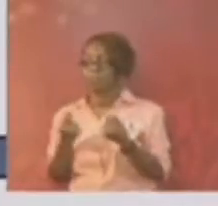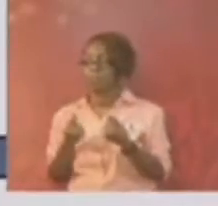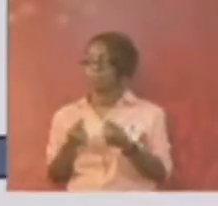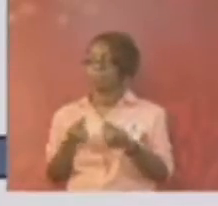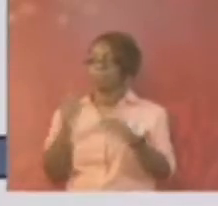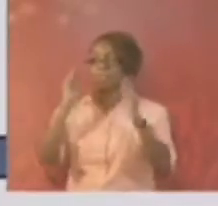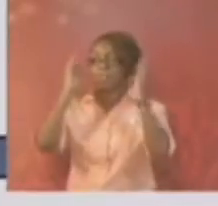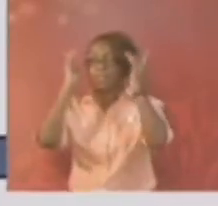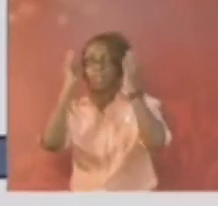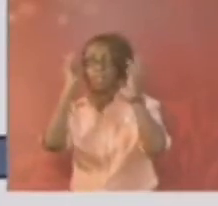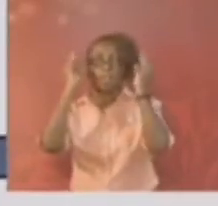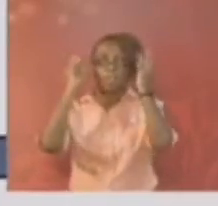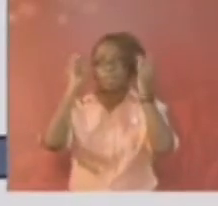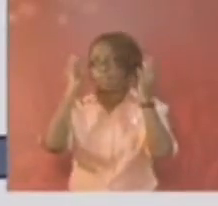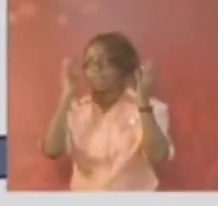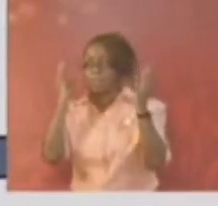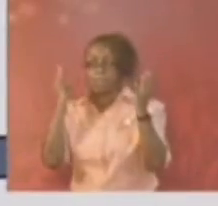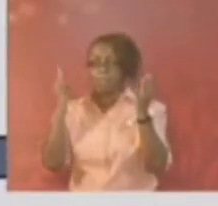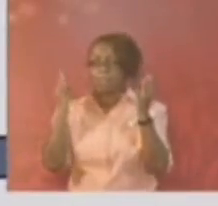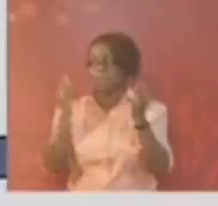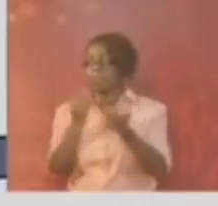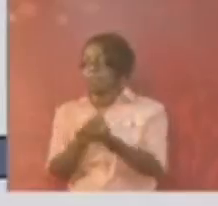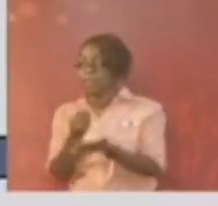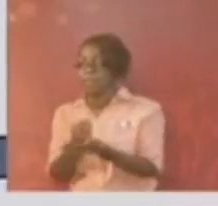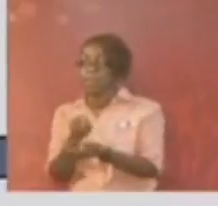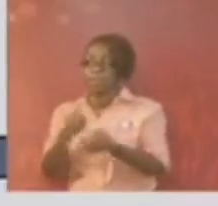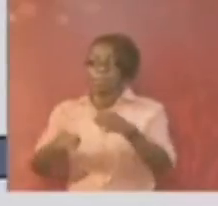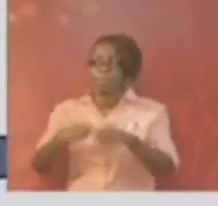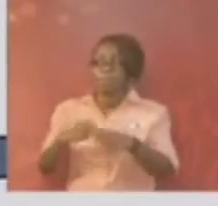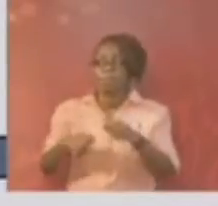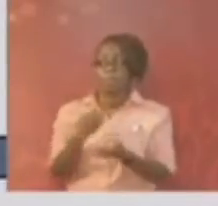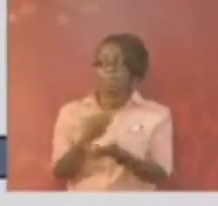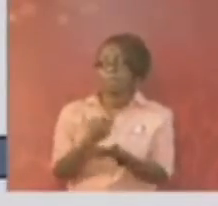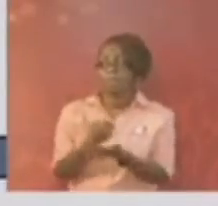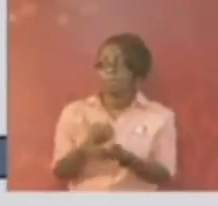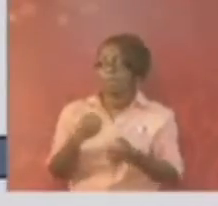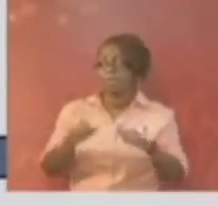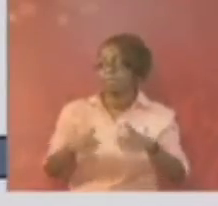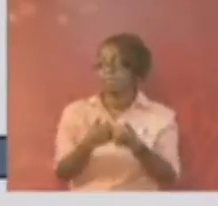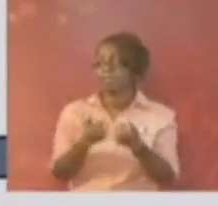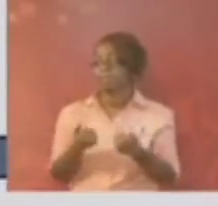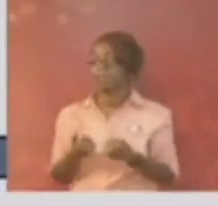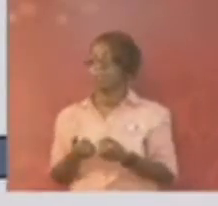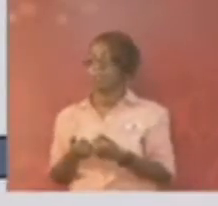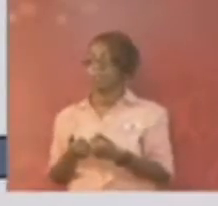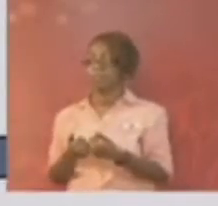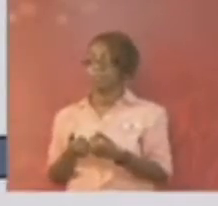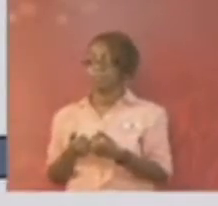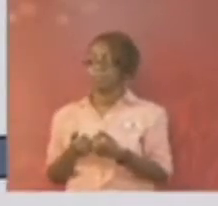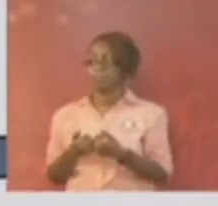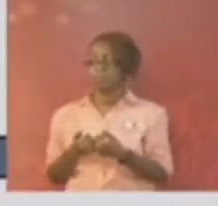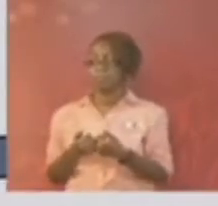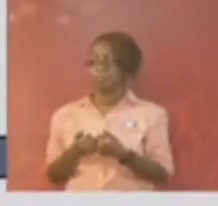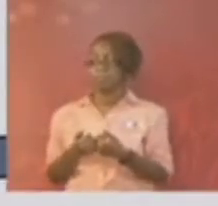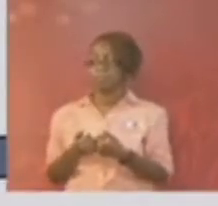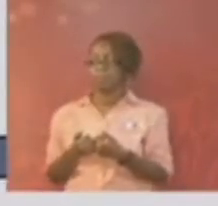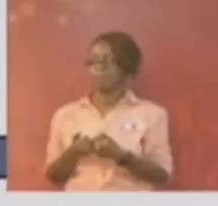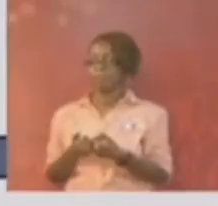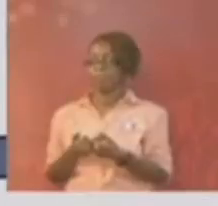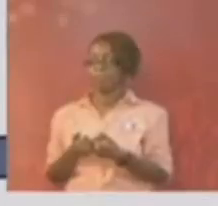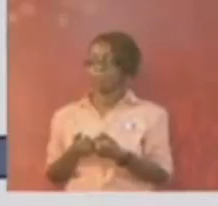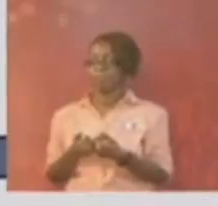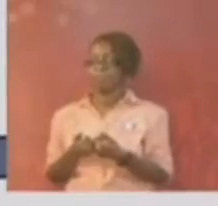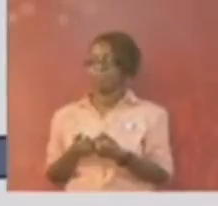the financial and socio-economic issues that have developed